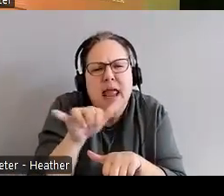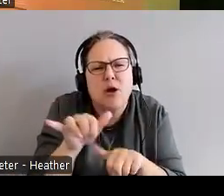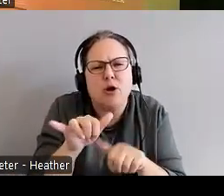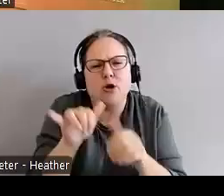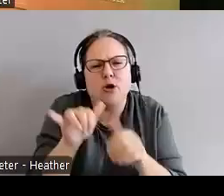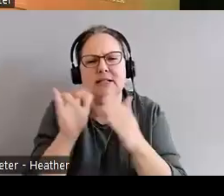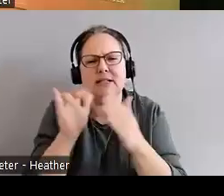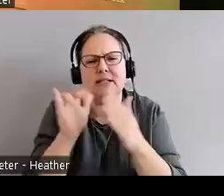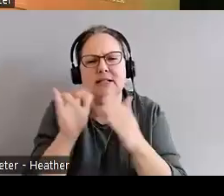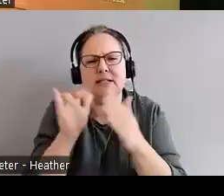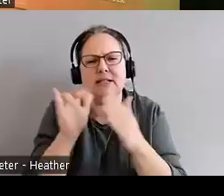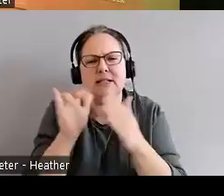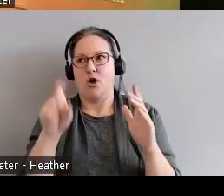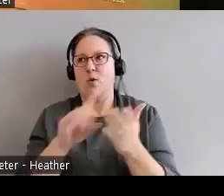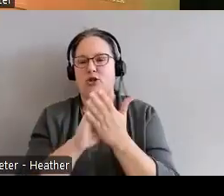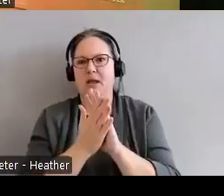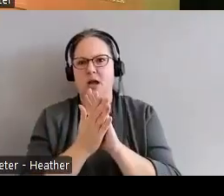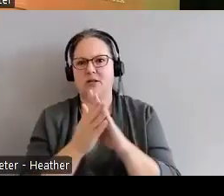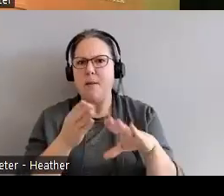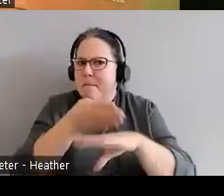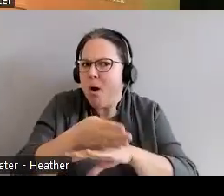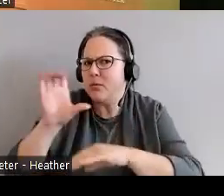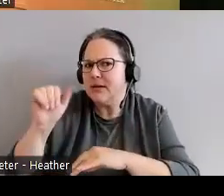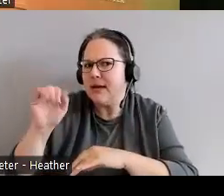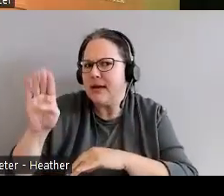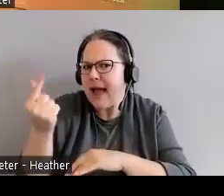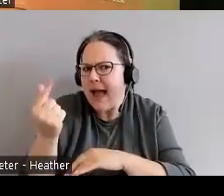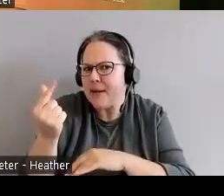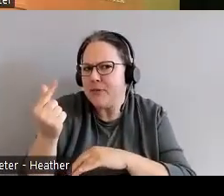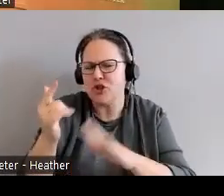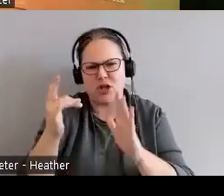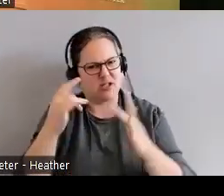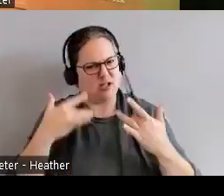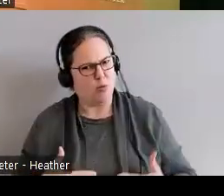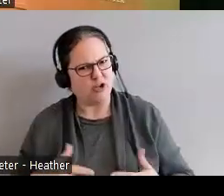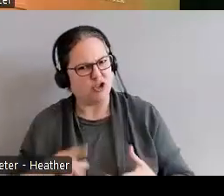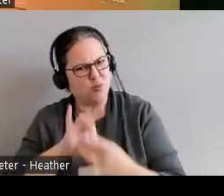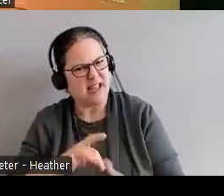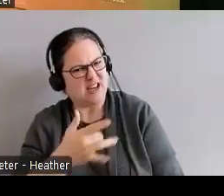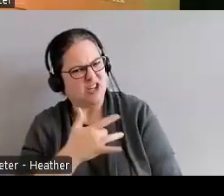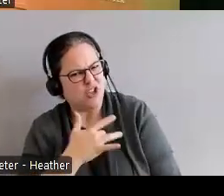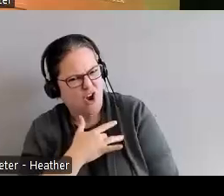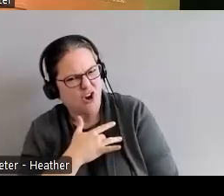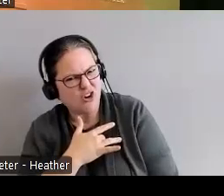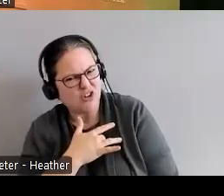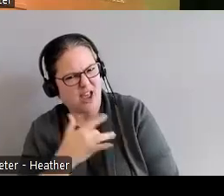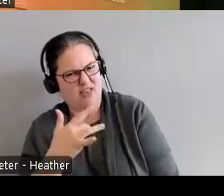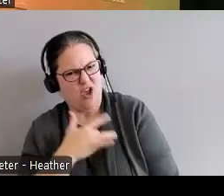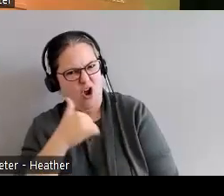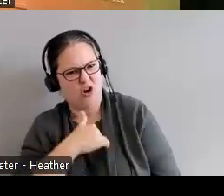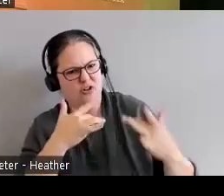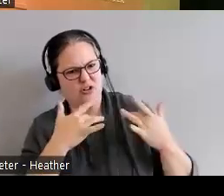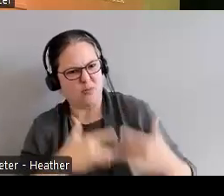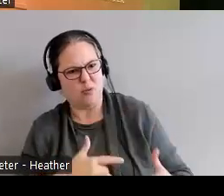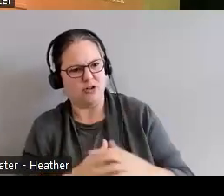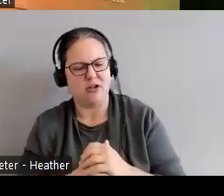then becomes, is post-Cabbage depression a vascular depression? The other reason that this is also, to me,